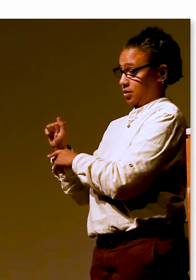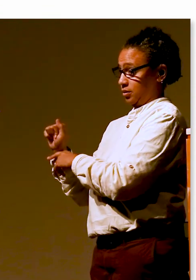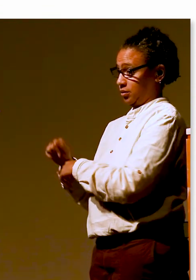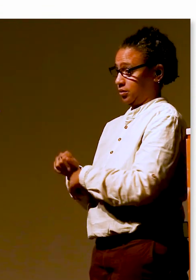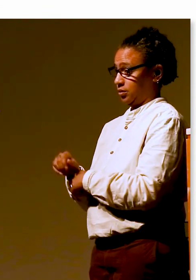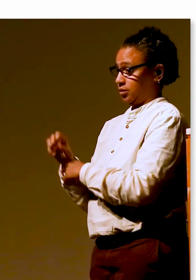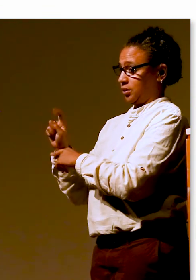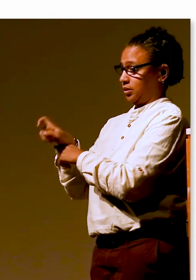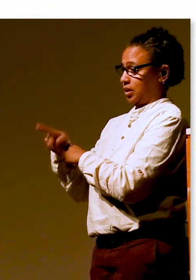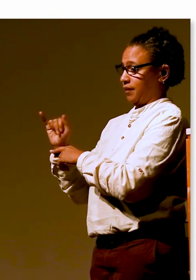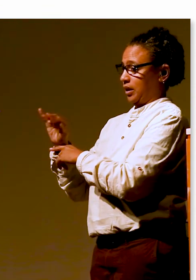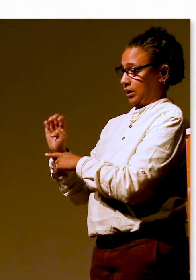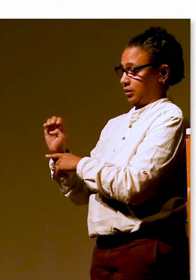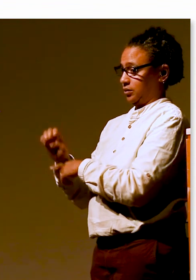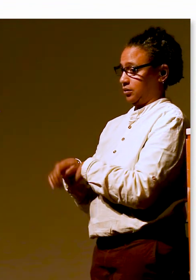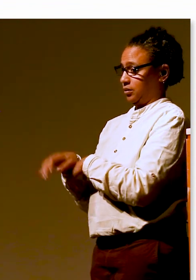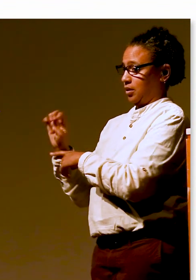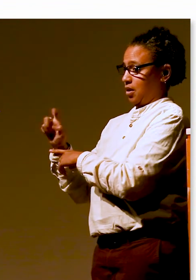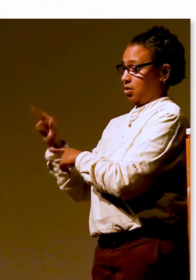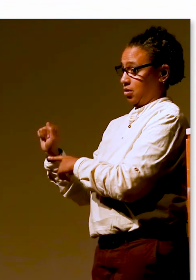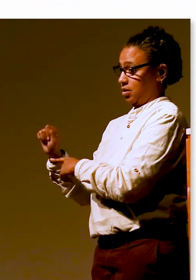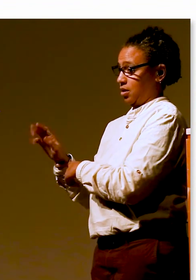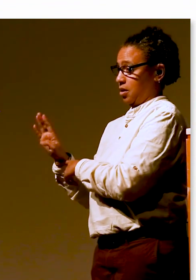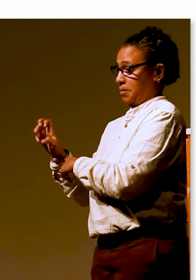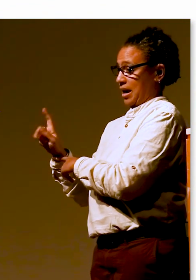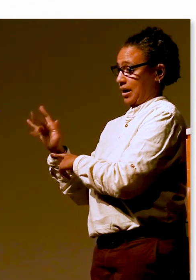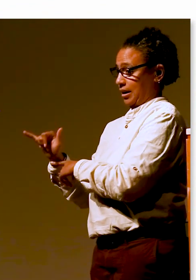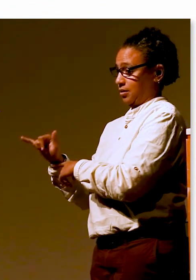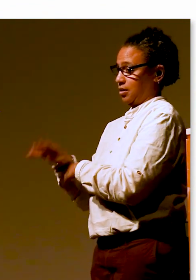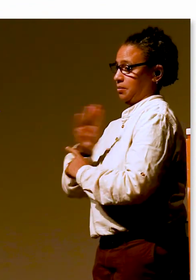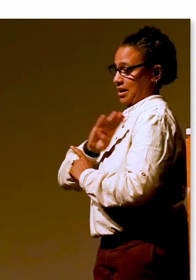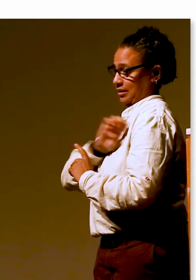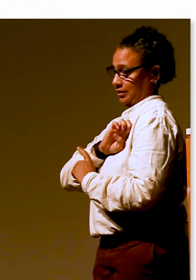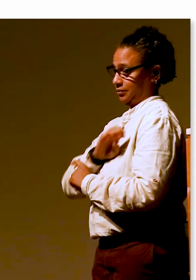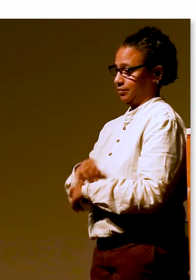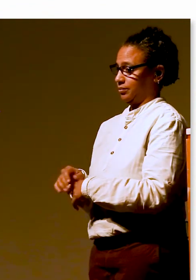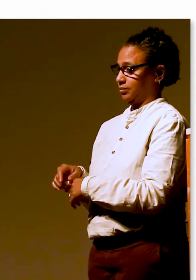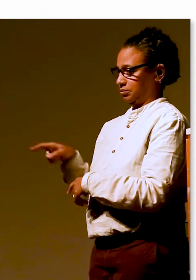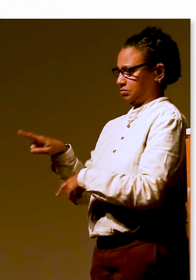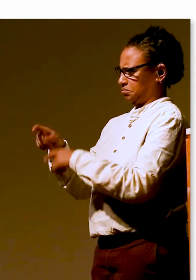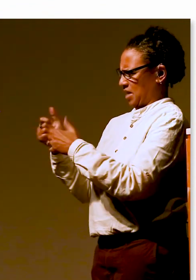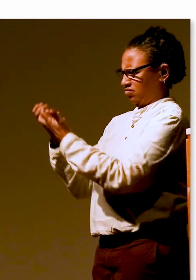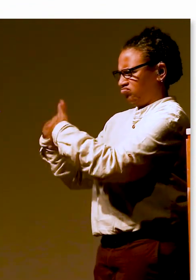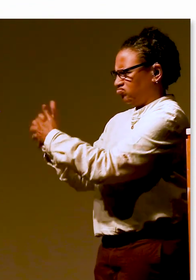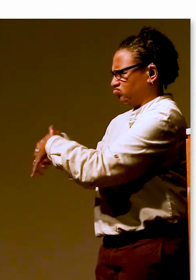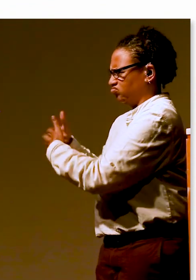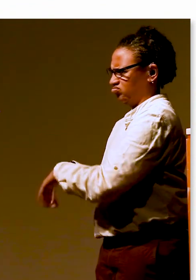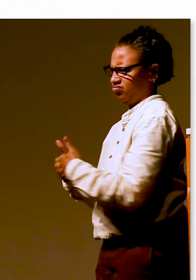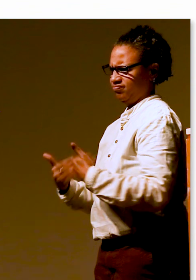because y'all made it happen. We had to change the date, blah, blah, blah. We love flexibility in 2020.